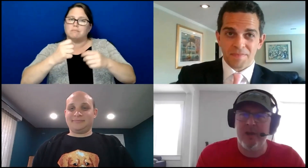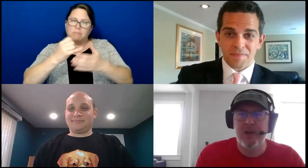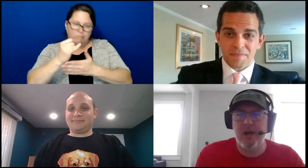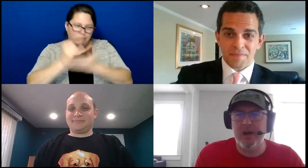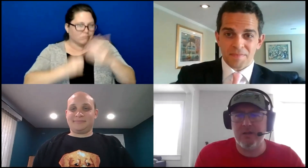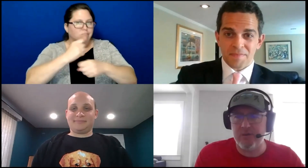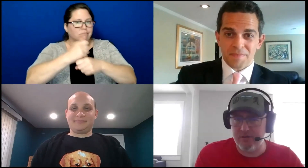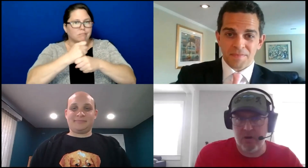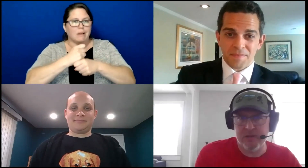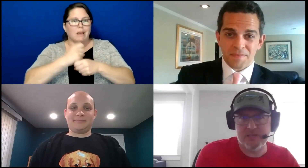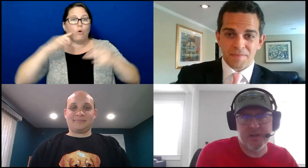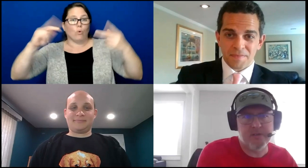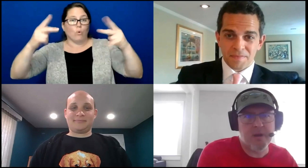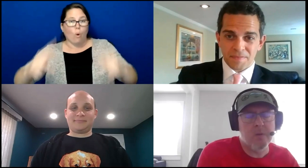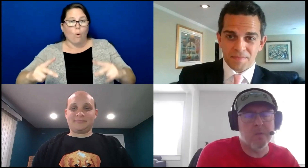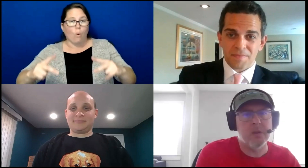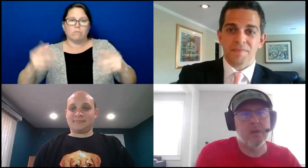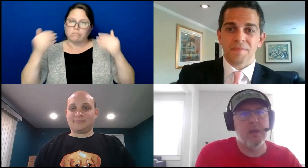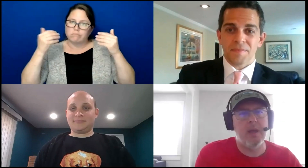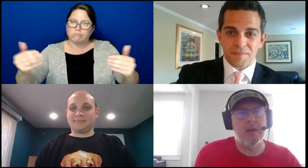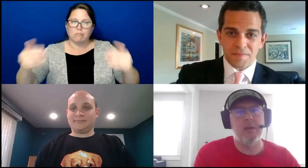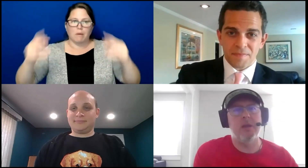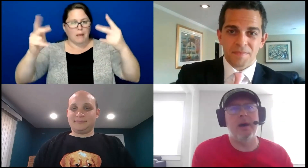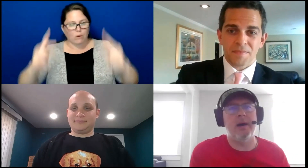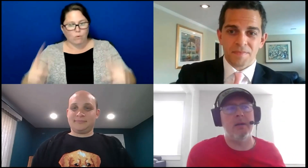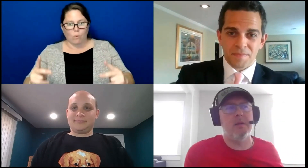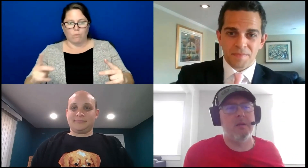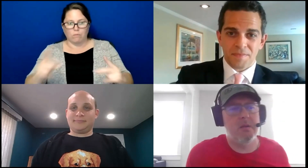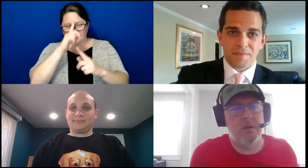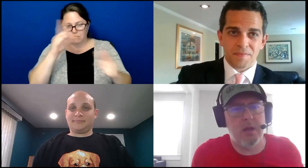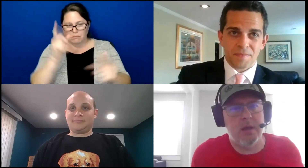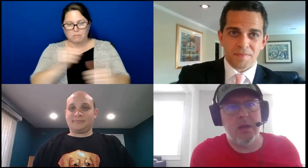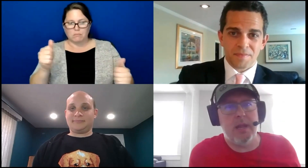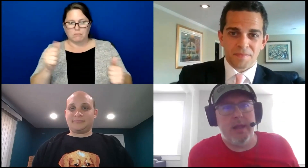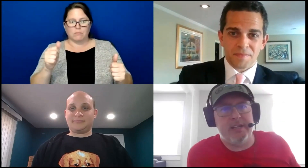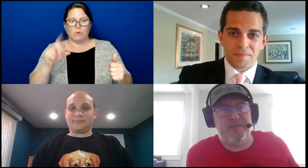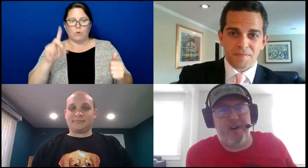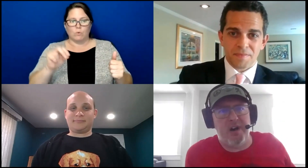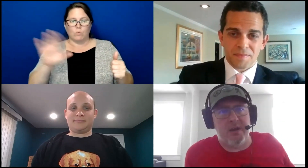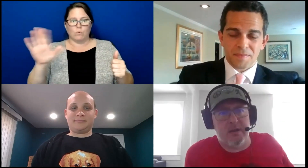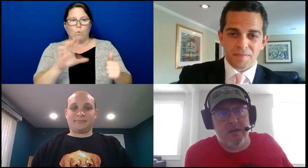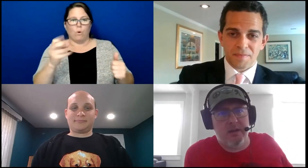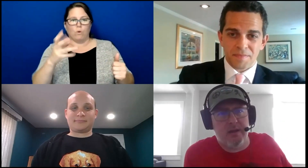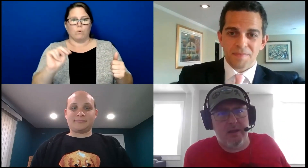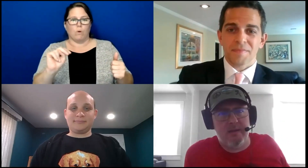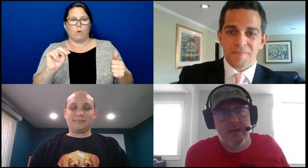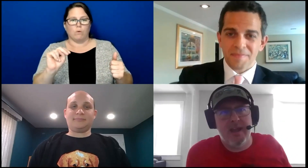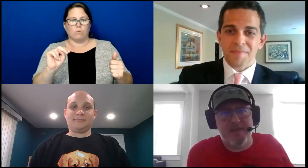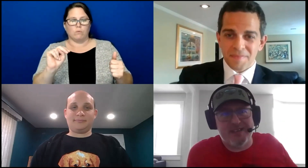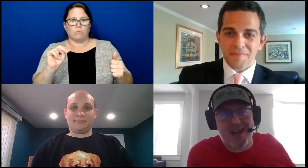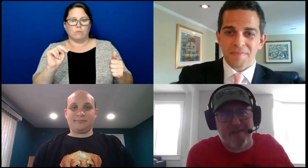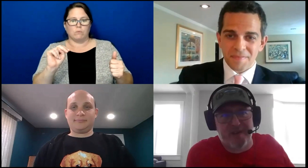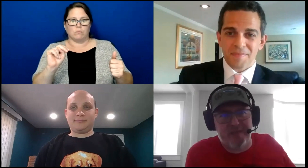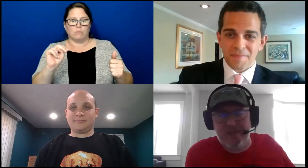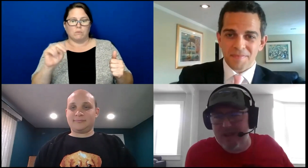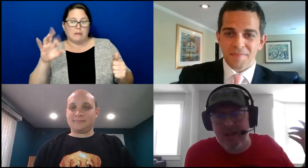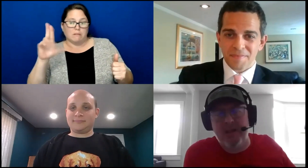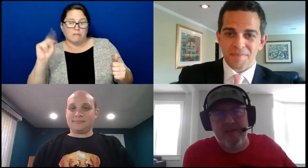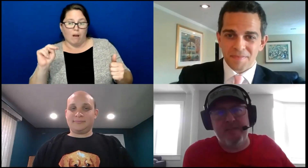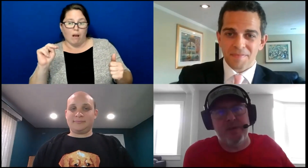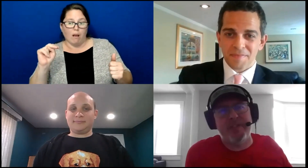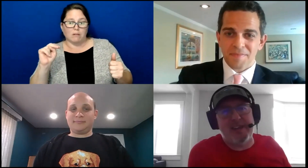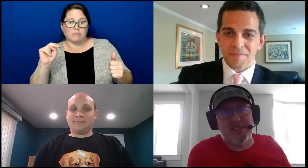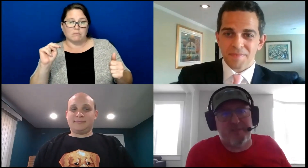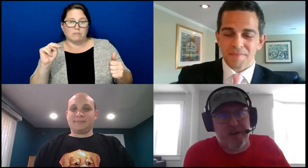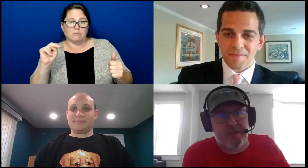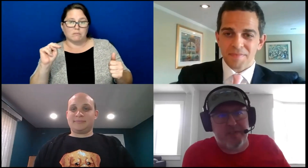code. You could do all this on your own, and it's fun. If it's not fun,